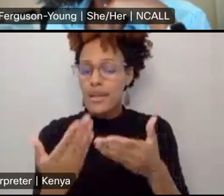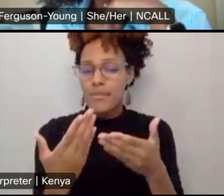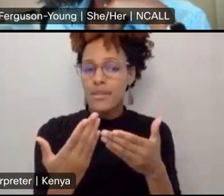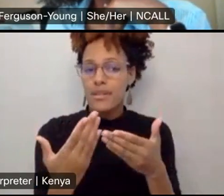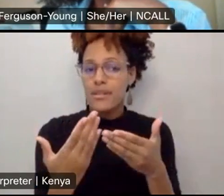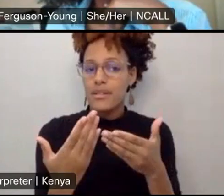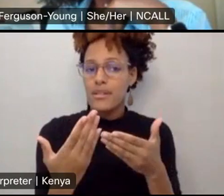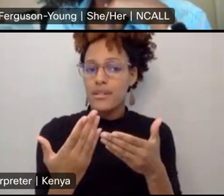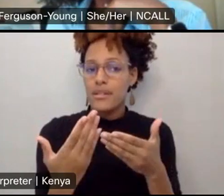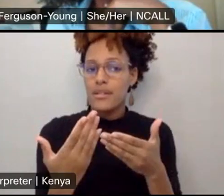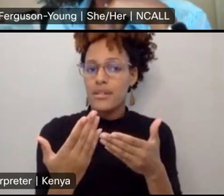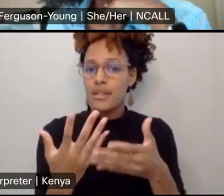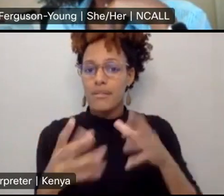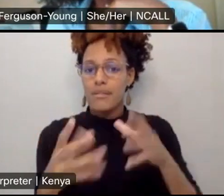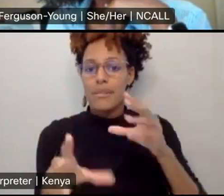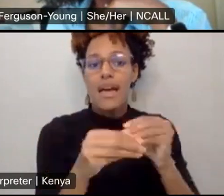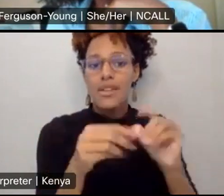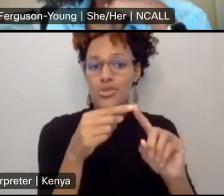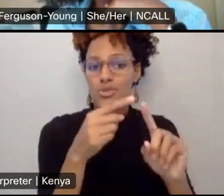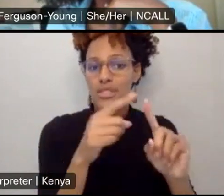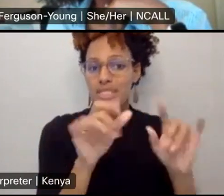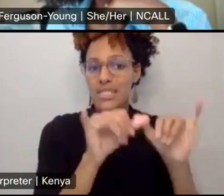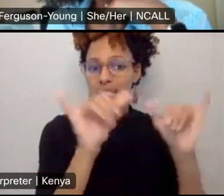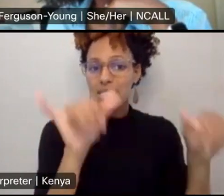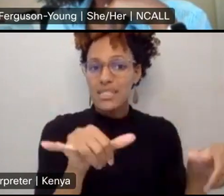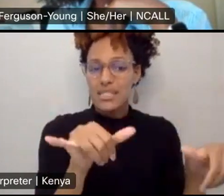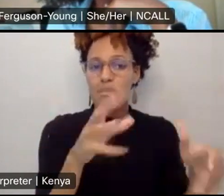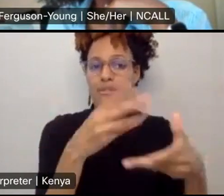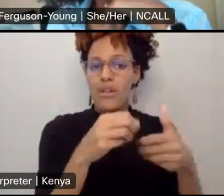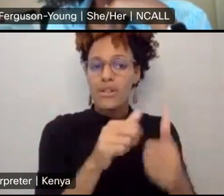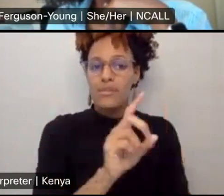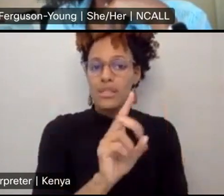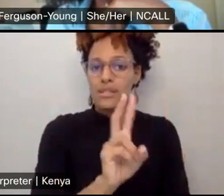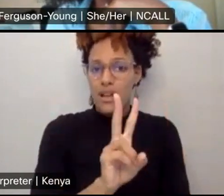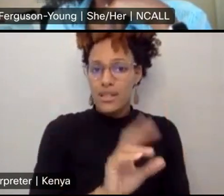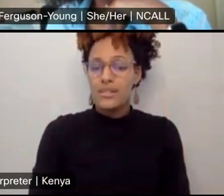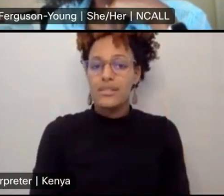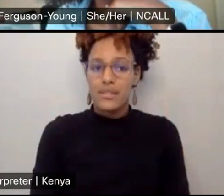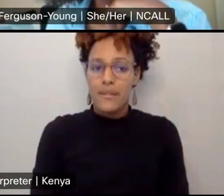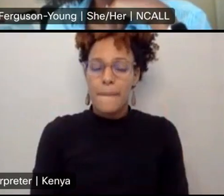um, systems of domestic violence itself too.